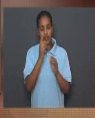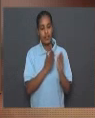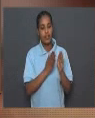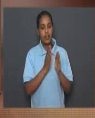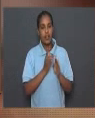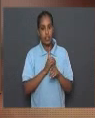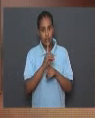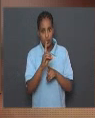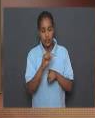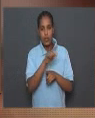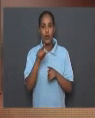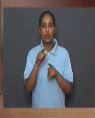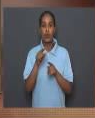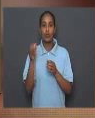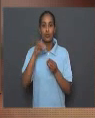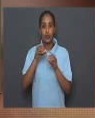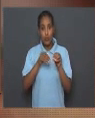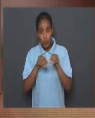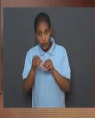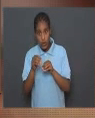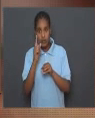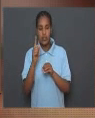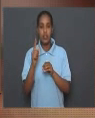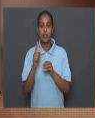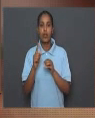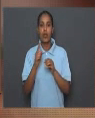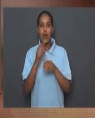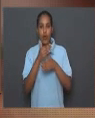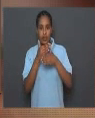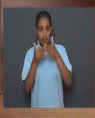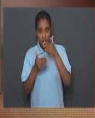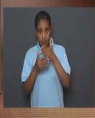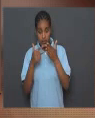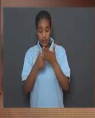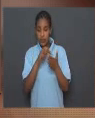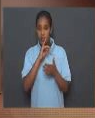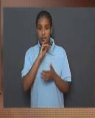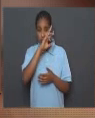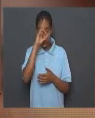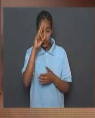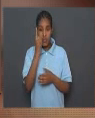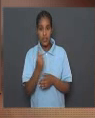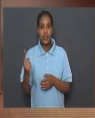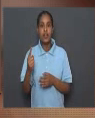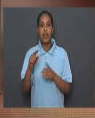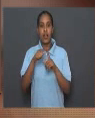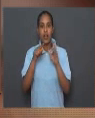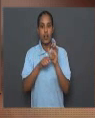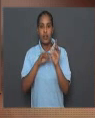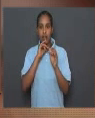directions. They also move in a certain order. This is because certain ions